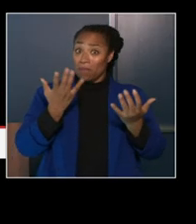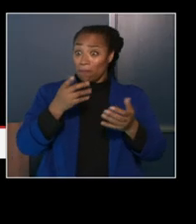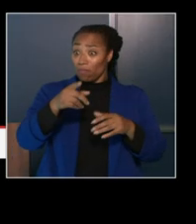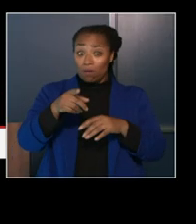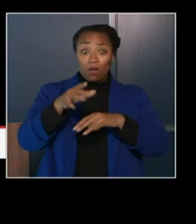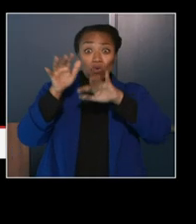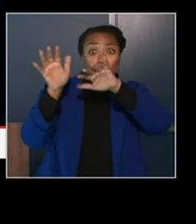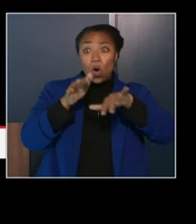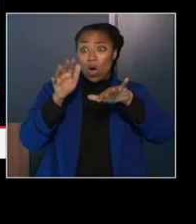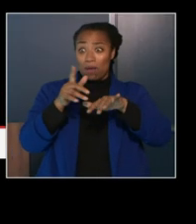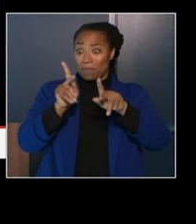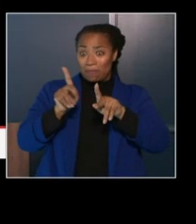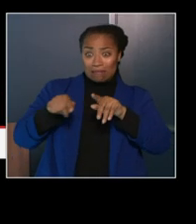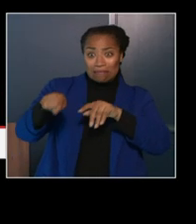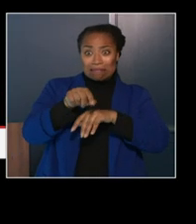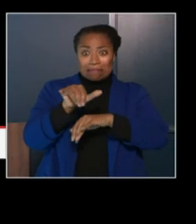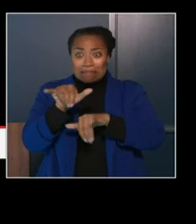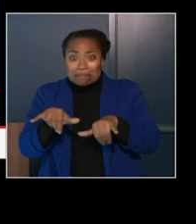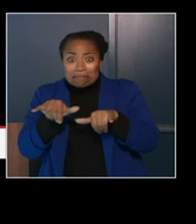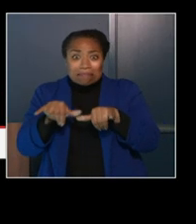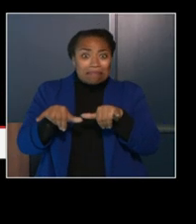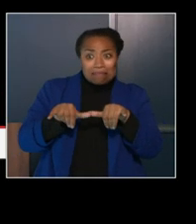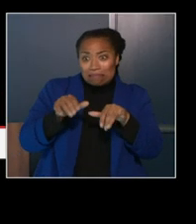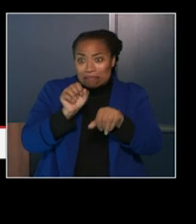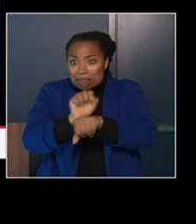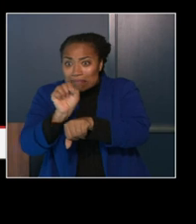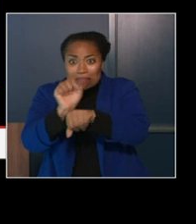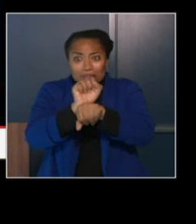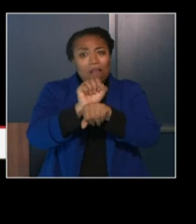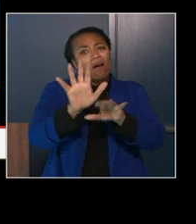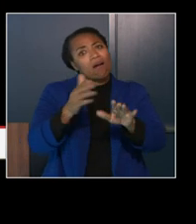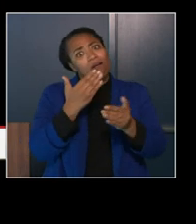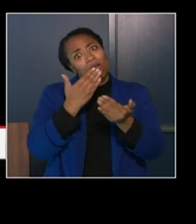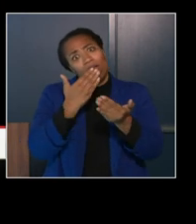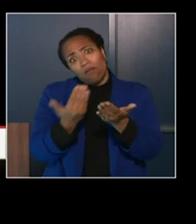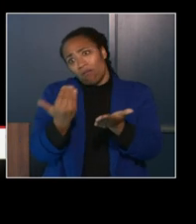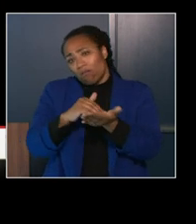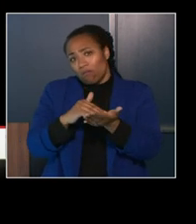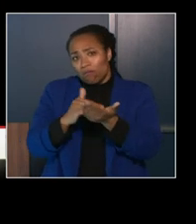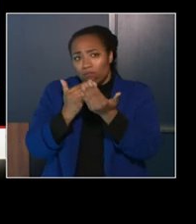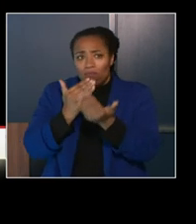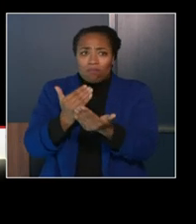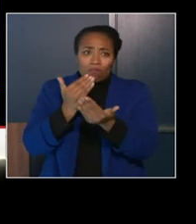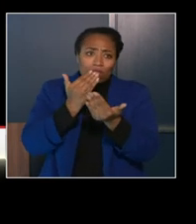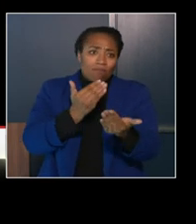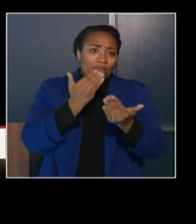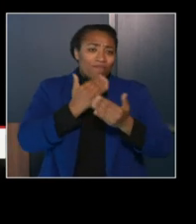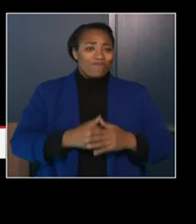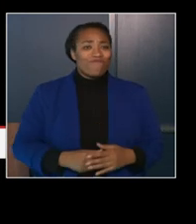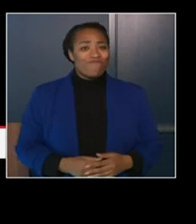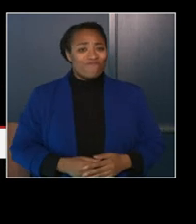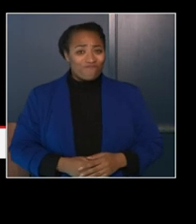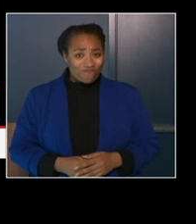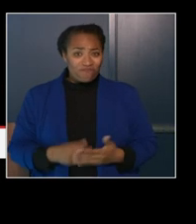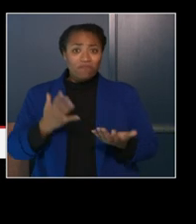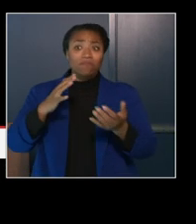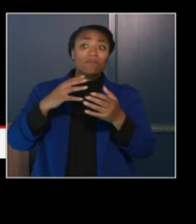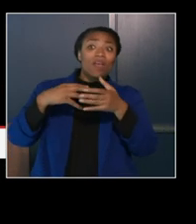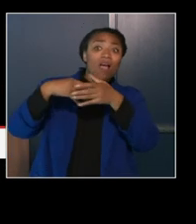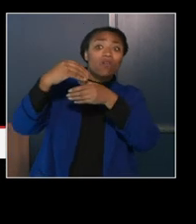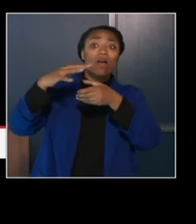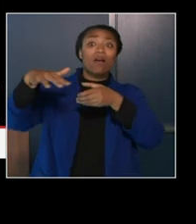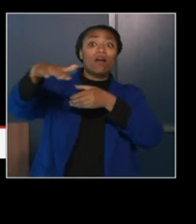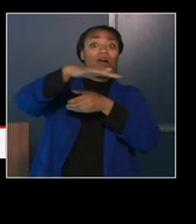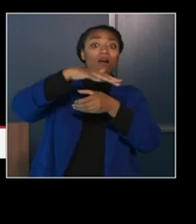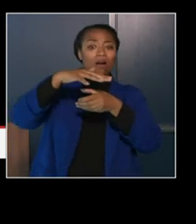work. We also have outreach teams in the community making sure people come into shelter. I want to be